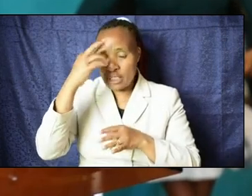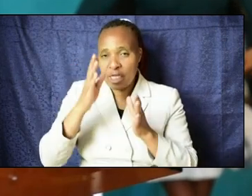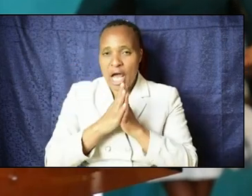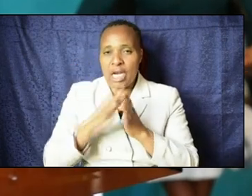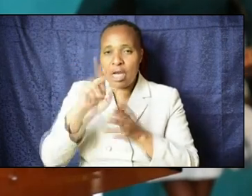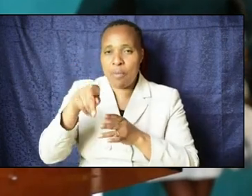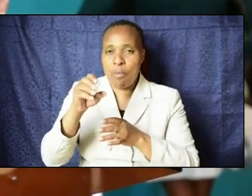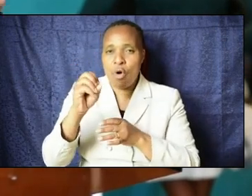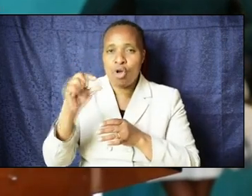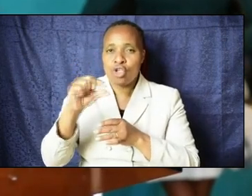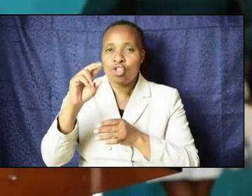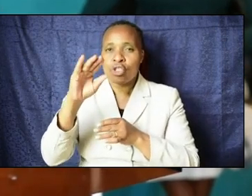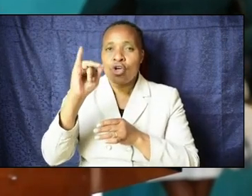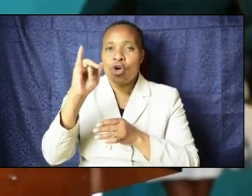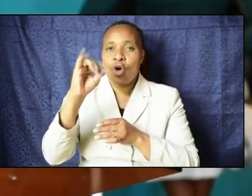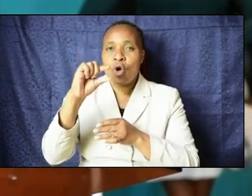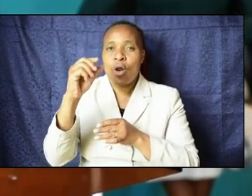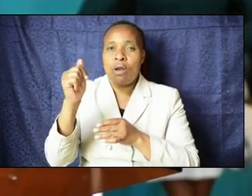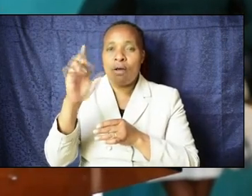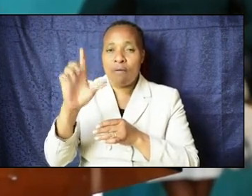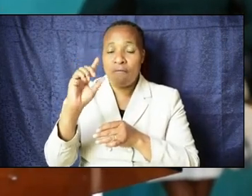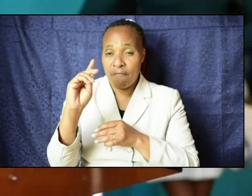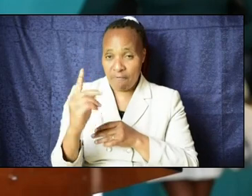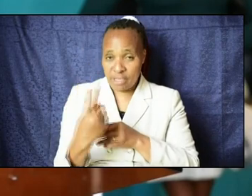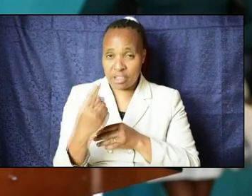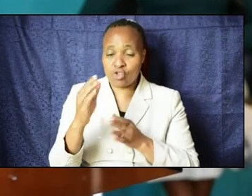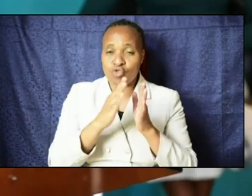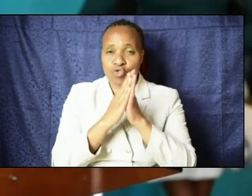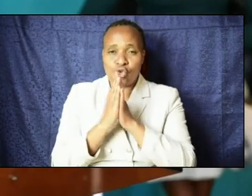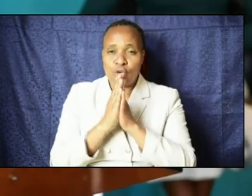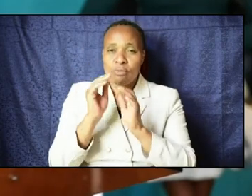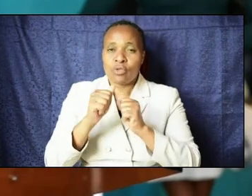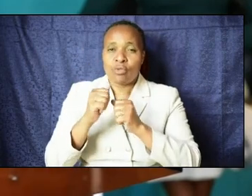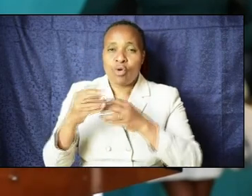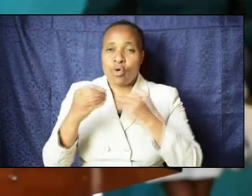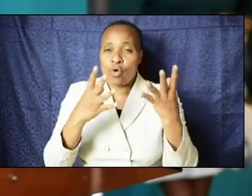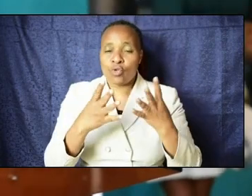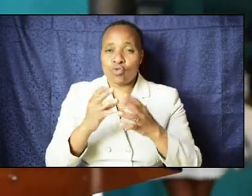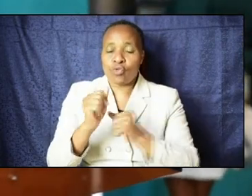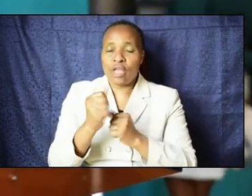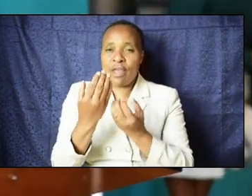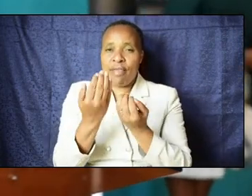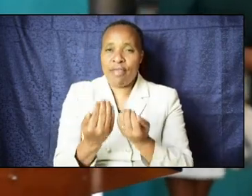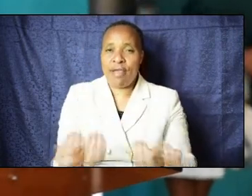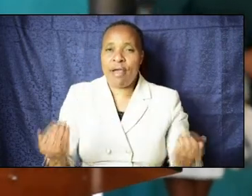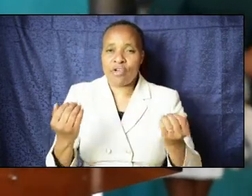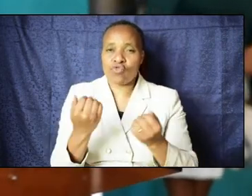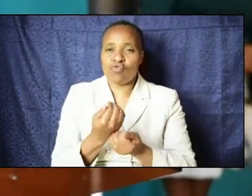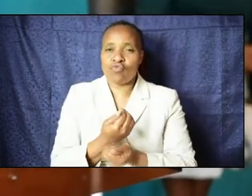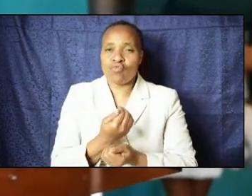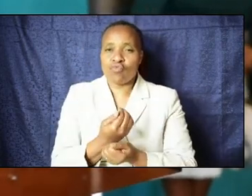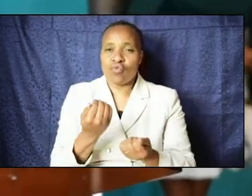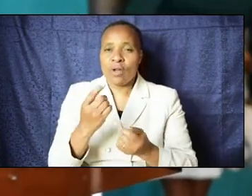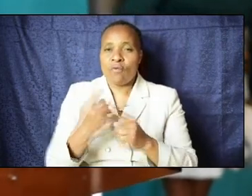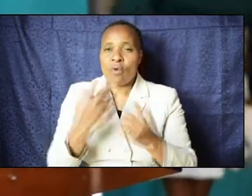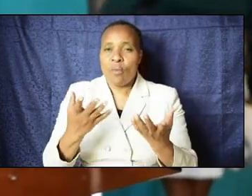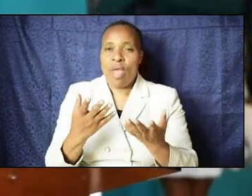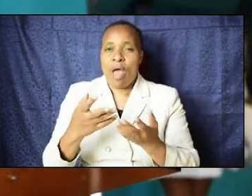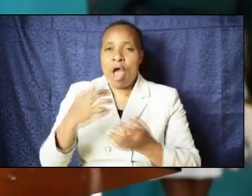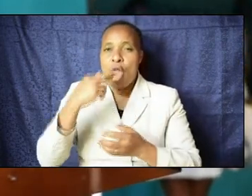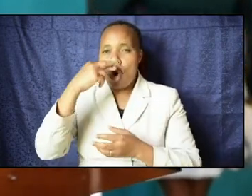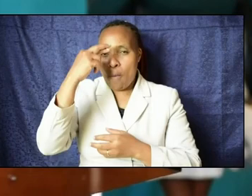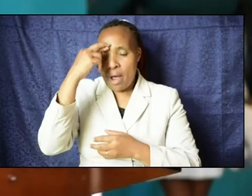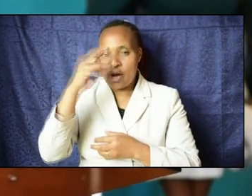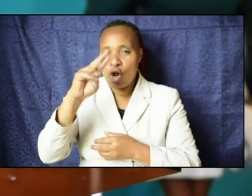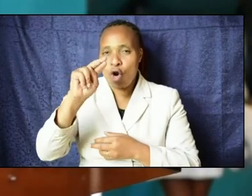Portugal. Our first story, entitled Daria Goes to Kindergarten, will be coming from the country of Romania.